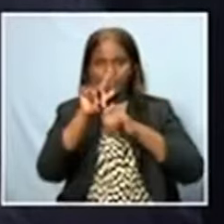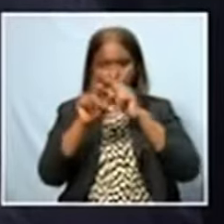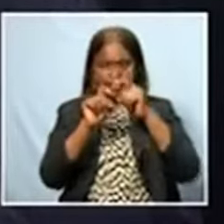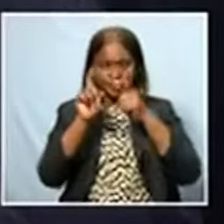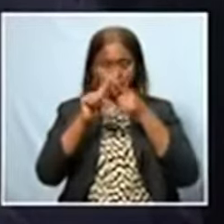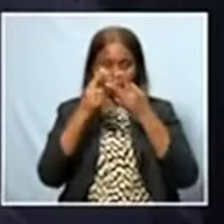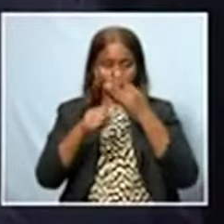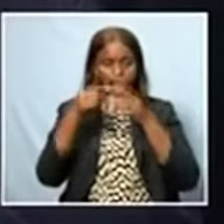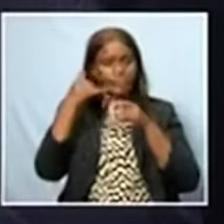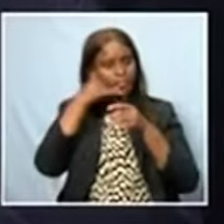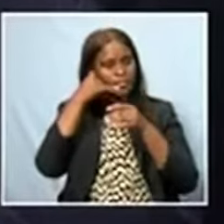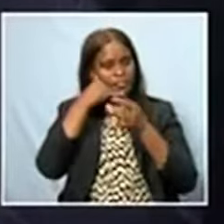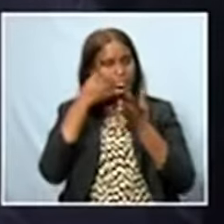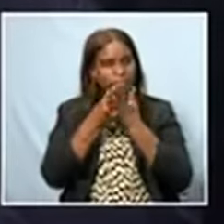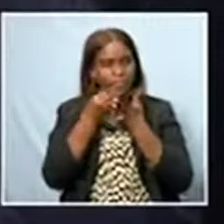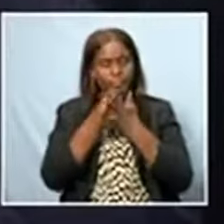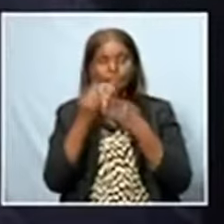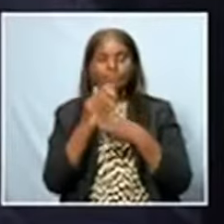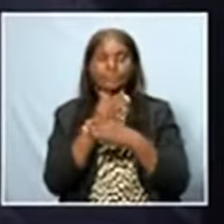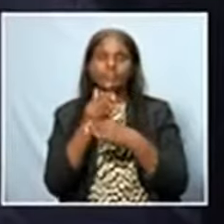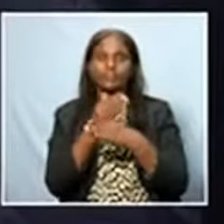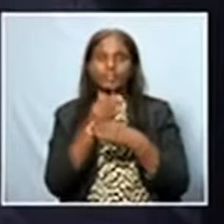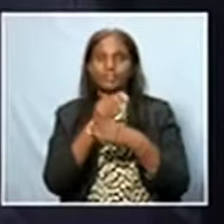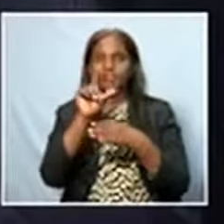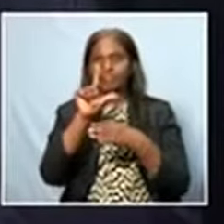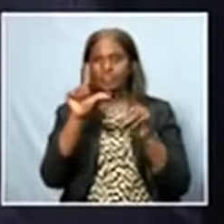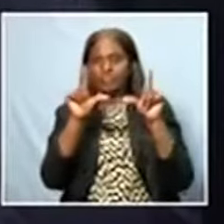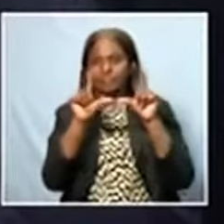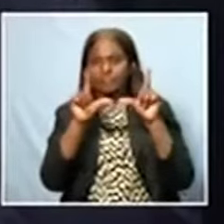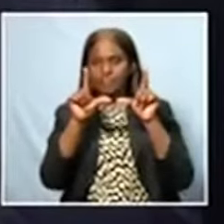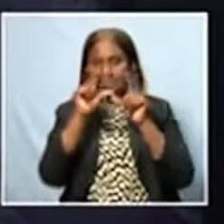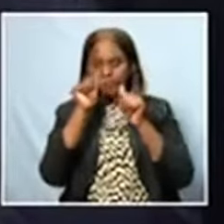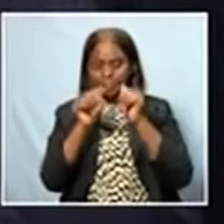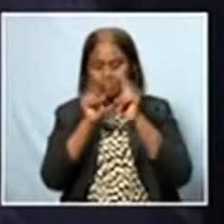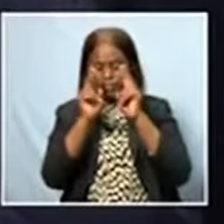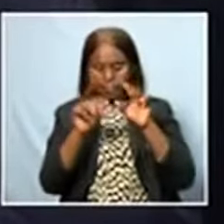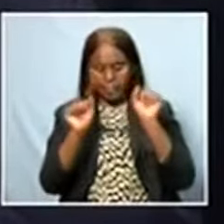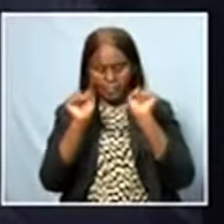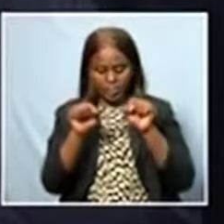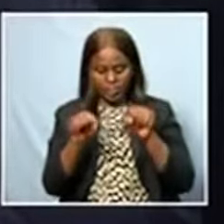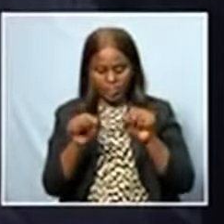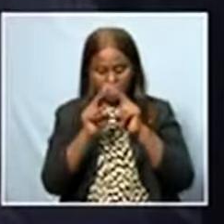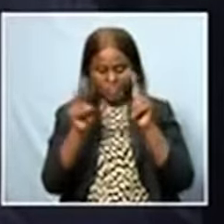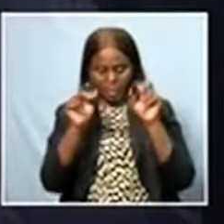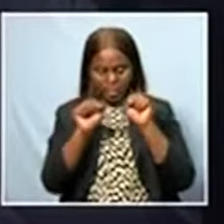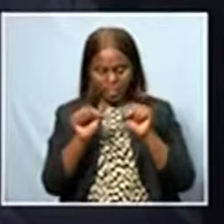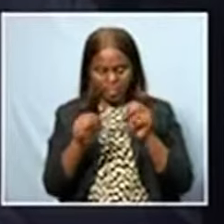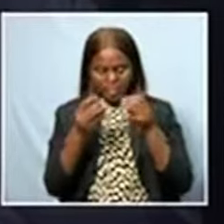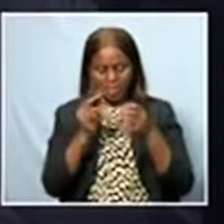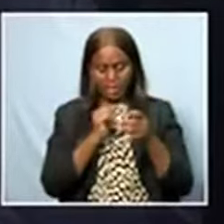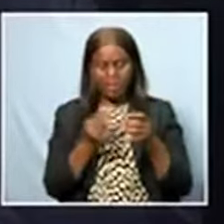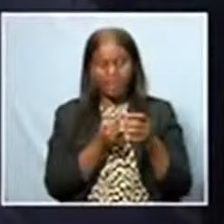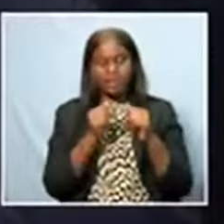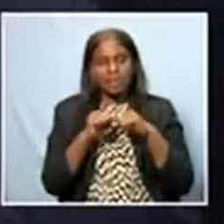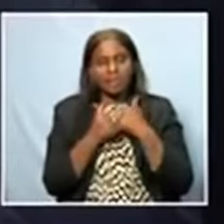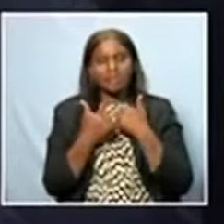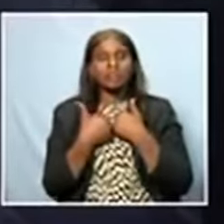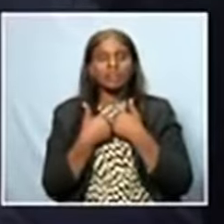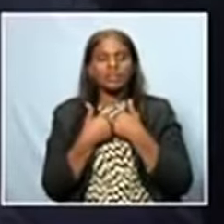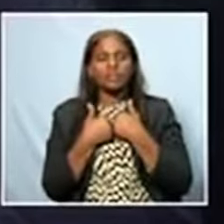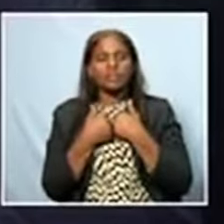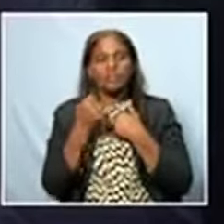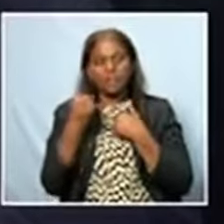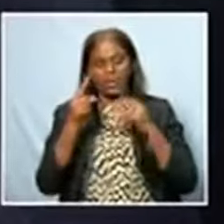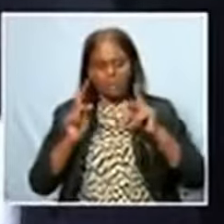the mobile money transaction levy, CG, because it's very possible, like most of us do, that you are